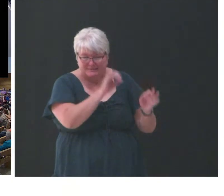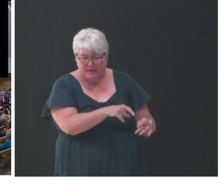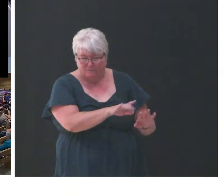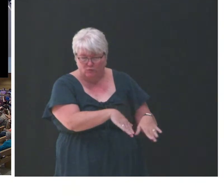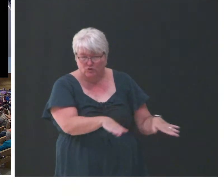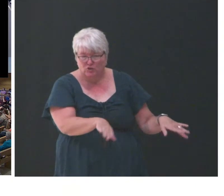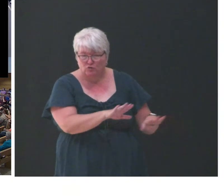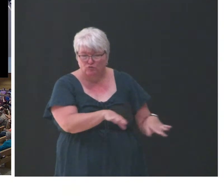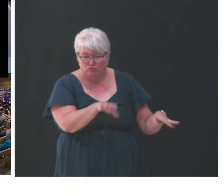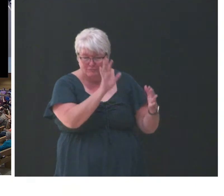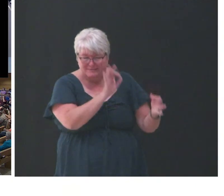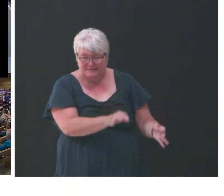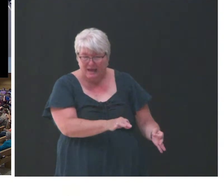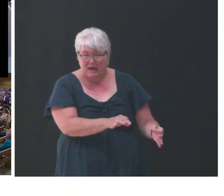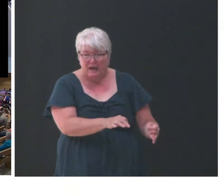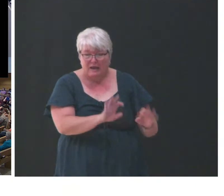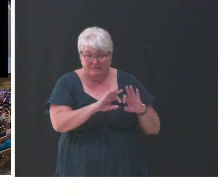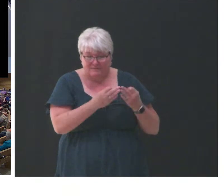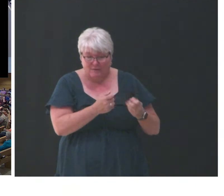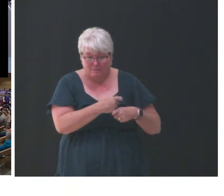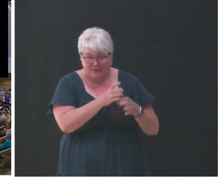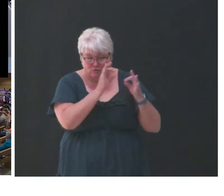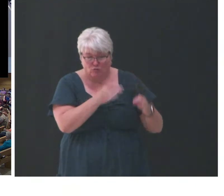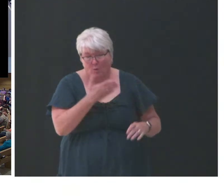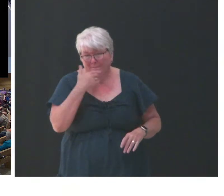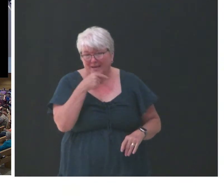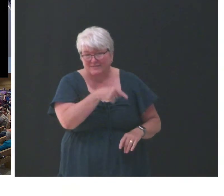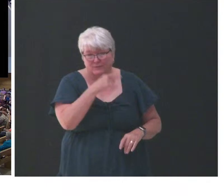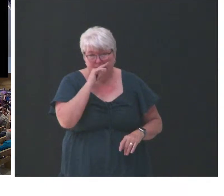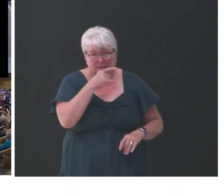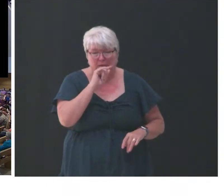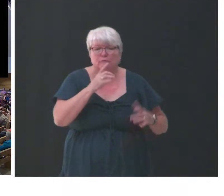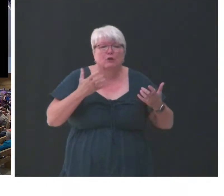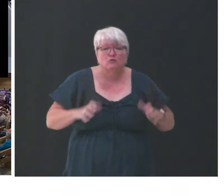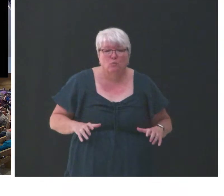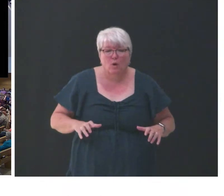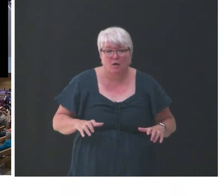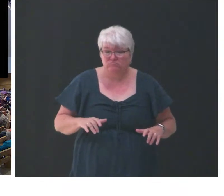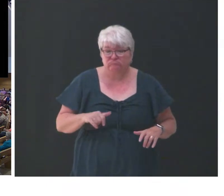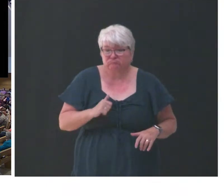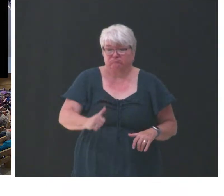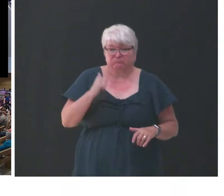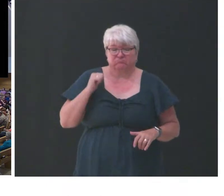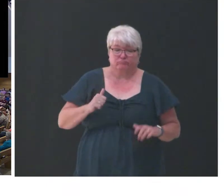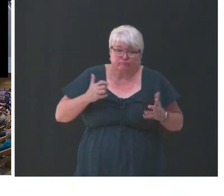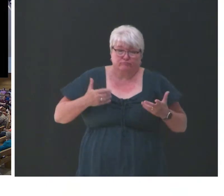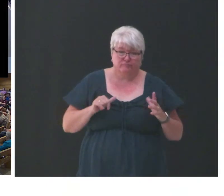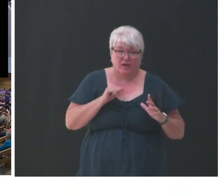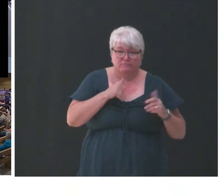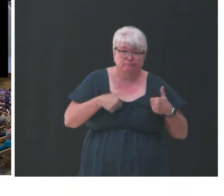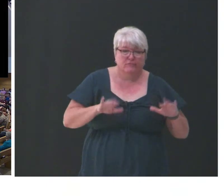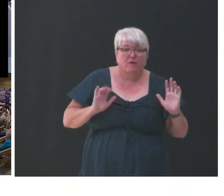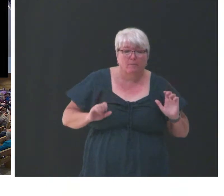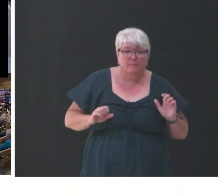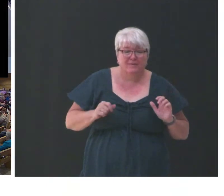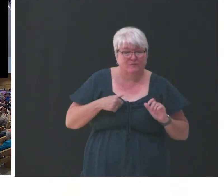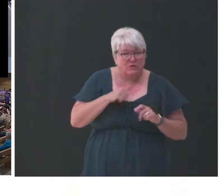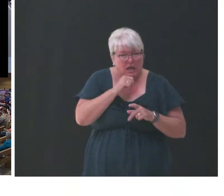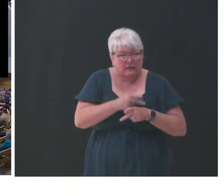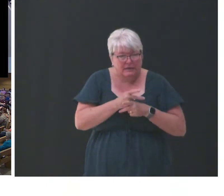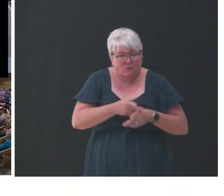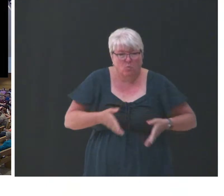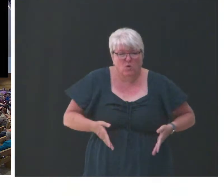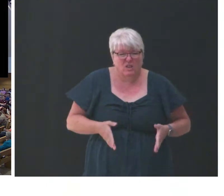kids make the choices instead of the family making the choice of what's best for them. The kid doesn't want to do something, therefore we're not doing it. And if we're not careful, we'll